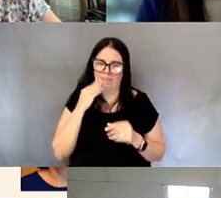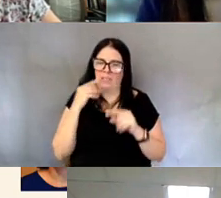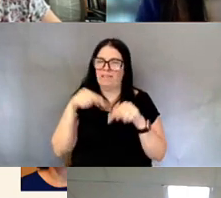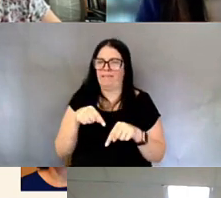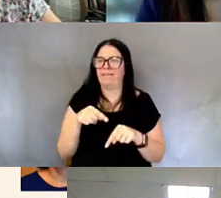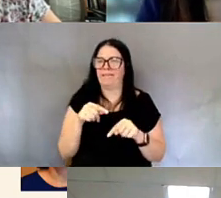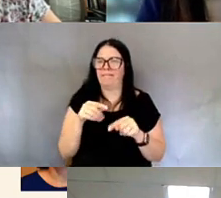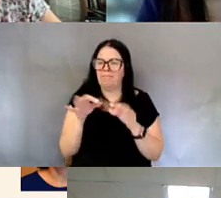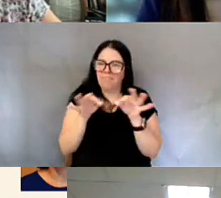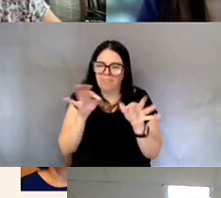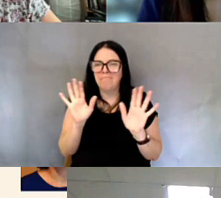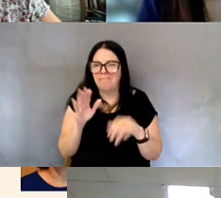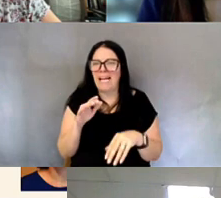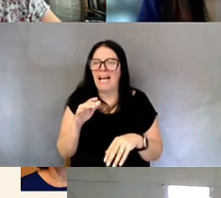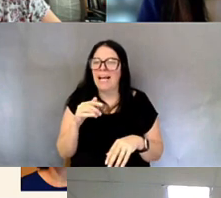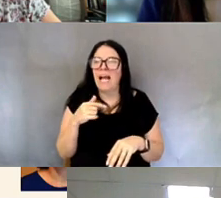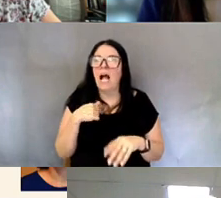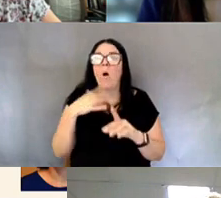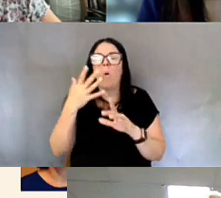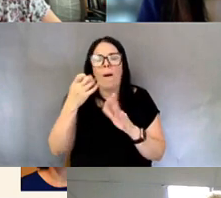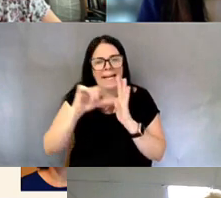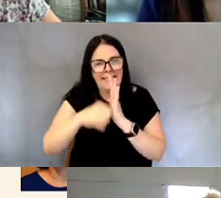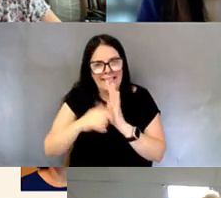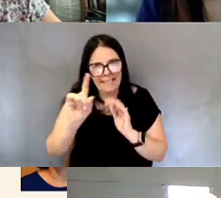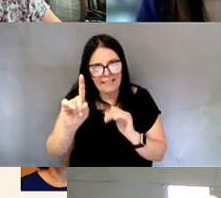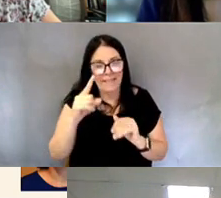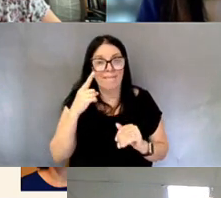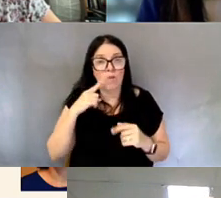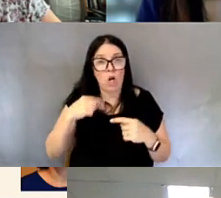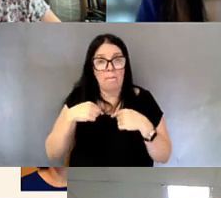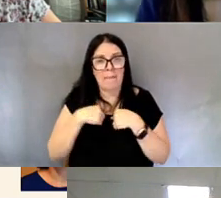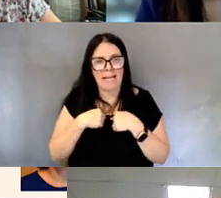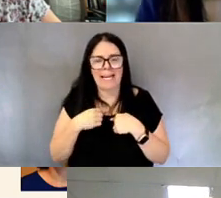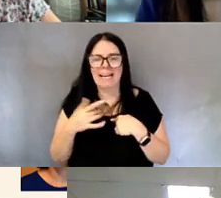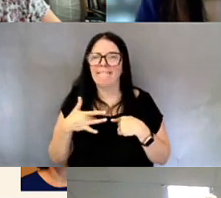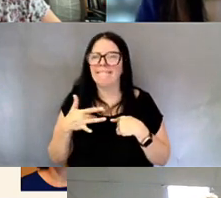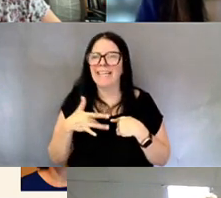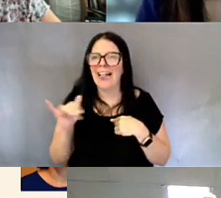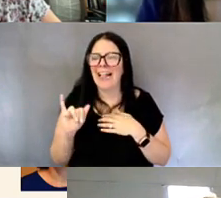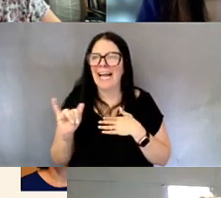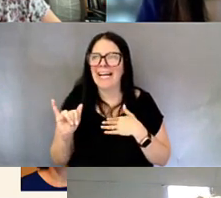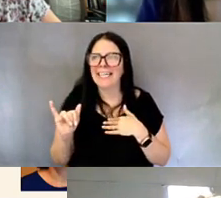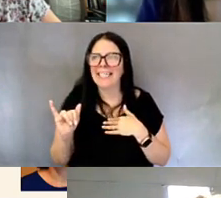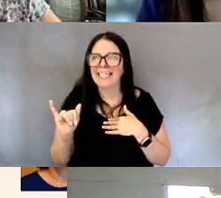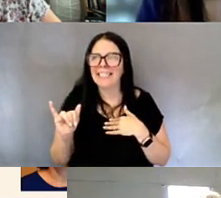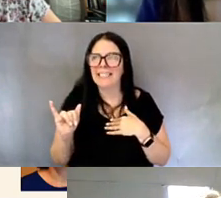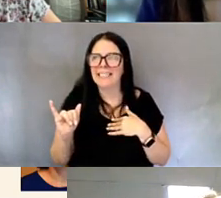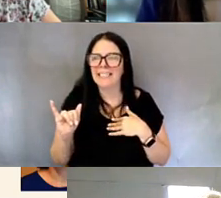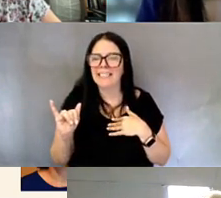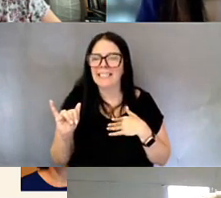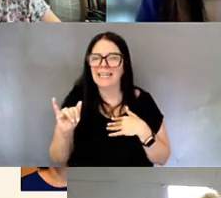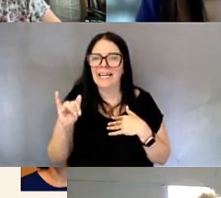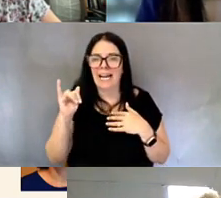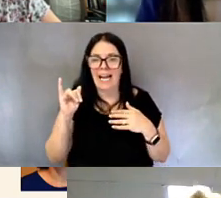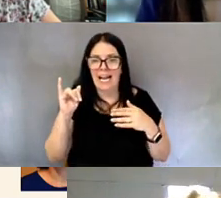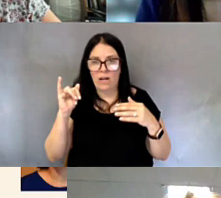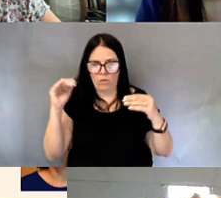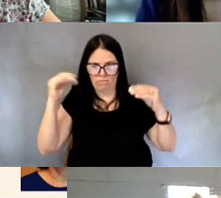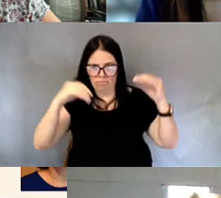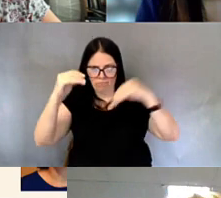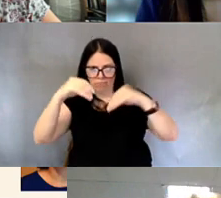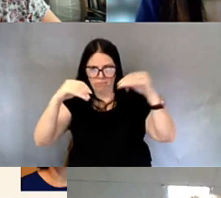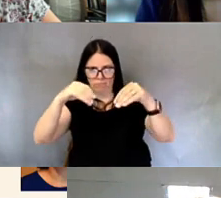It was technically, let me say this, it for me, it felt like piecing together and creating a